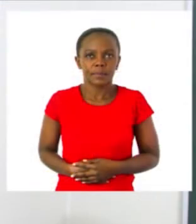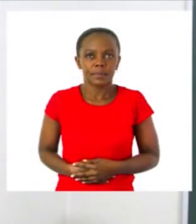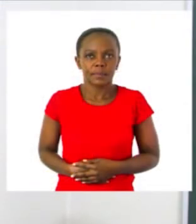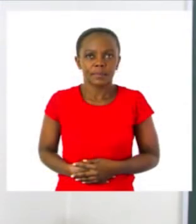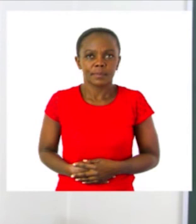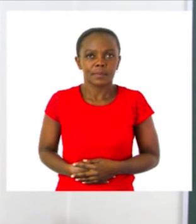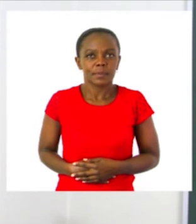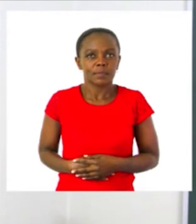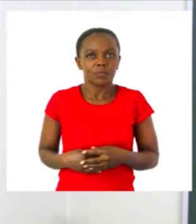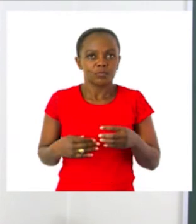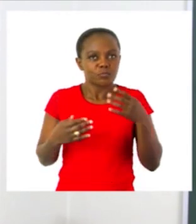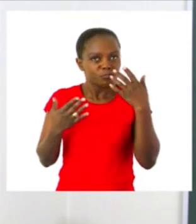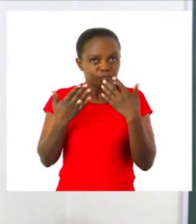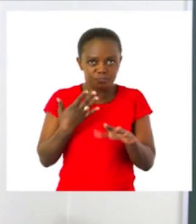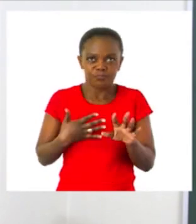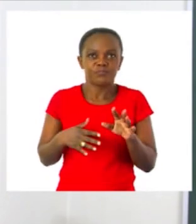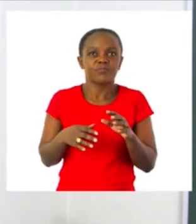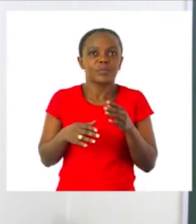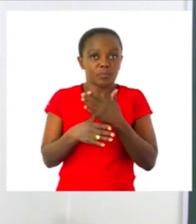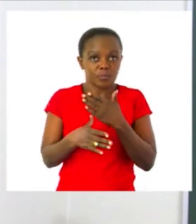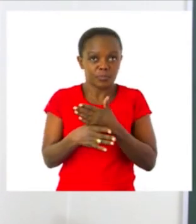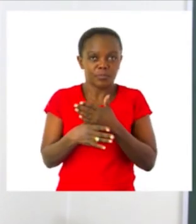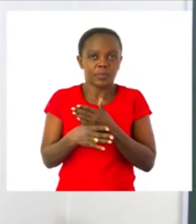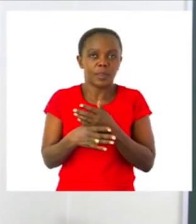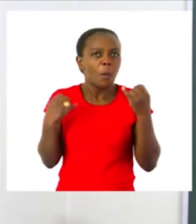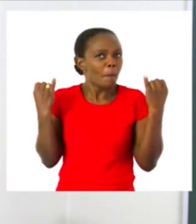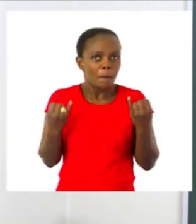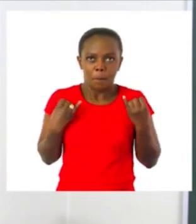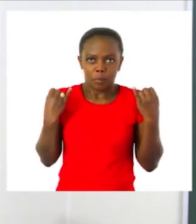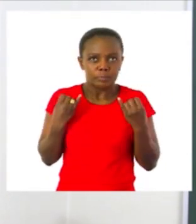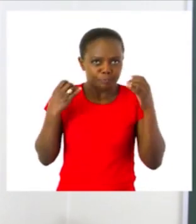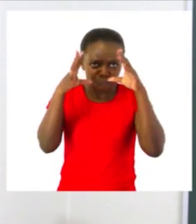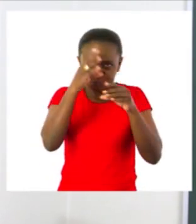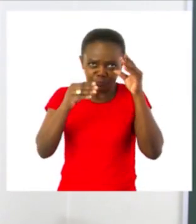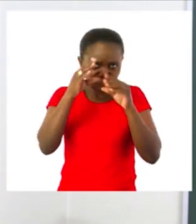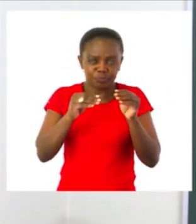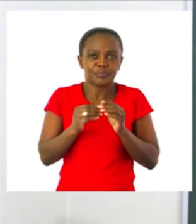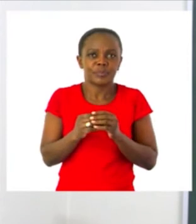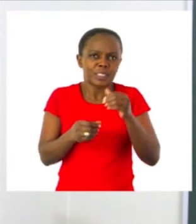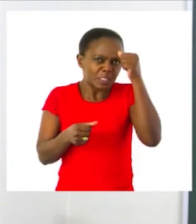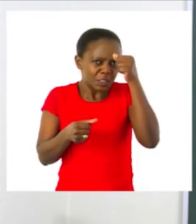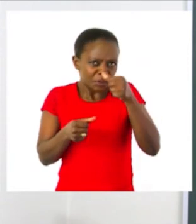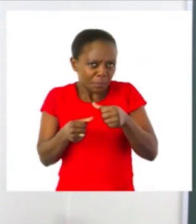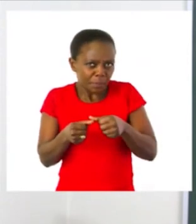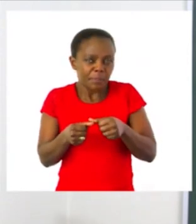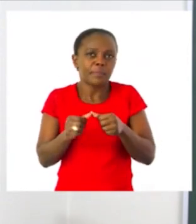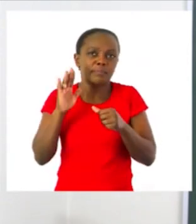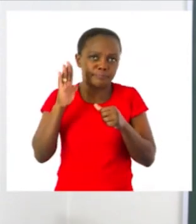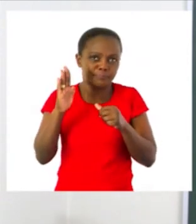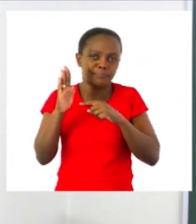We have come to the end of our lesson. Hope you enjoyed our lessons. Let's remind ourselves of the vowels that we